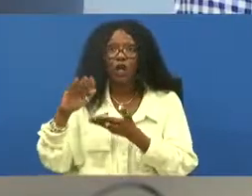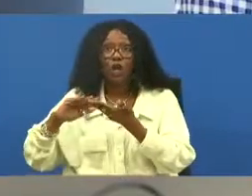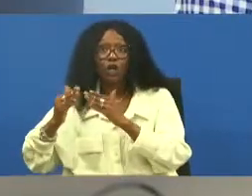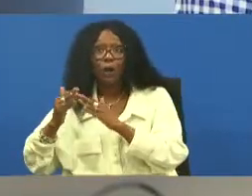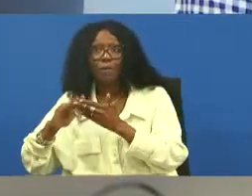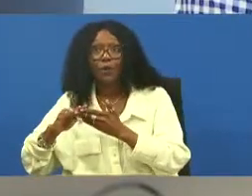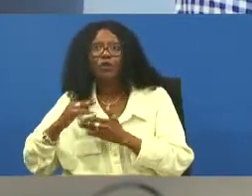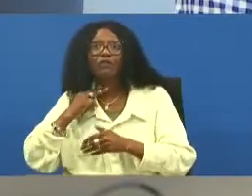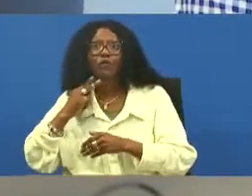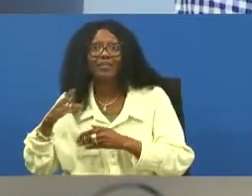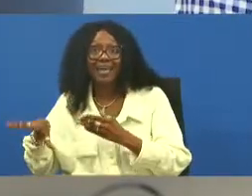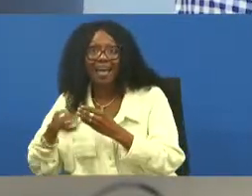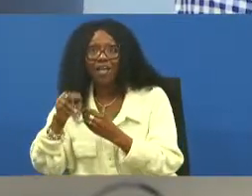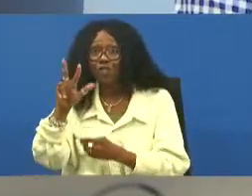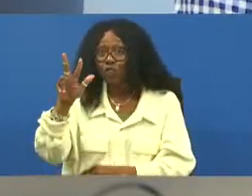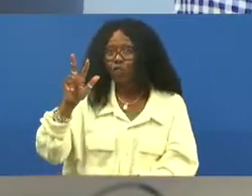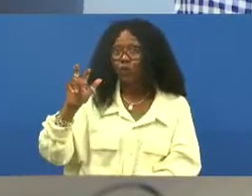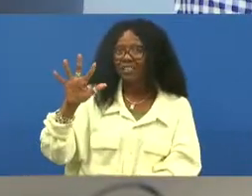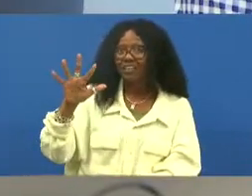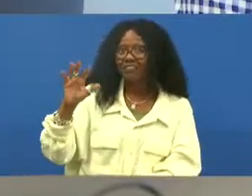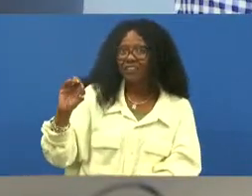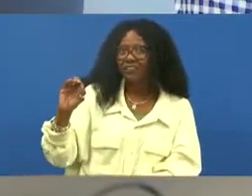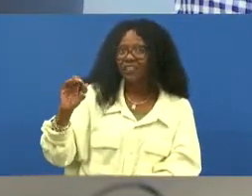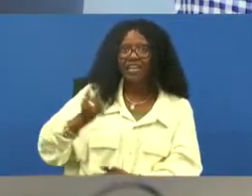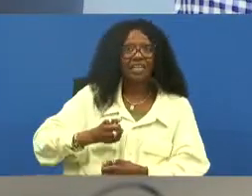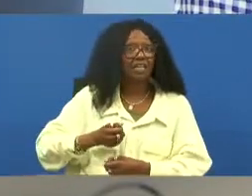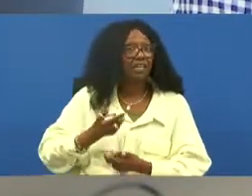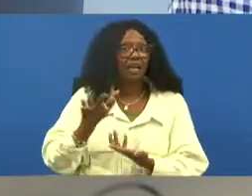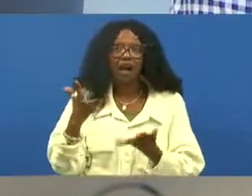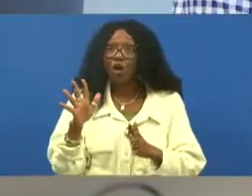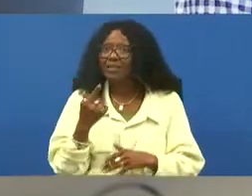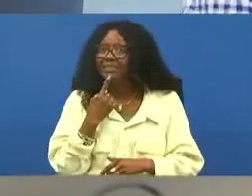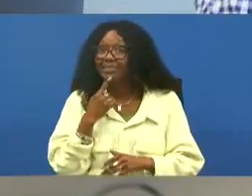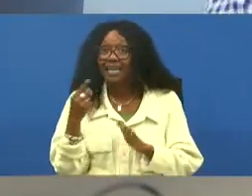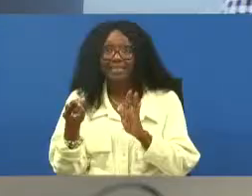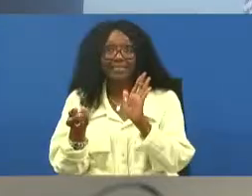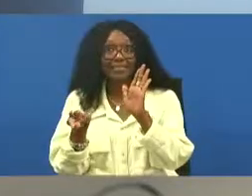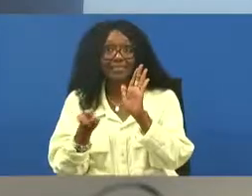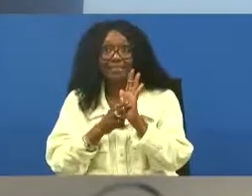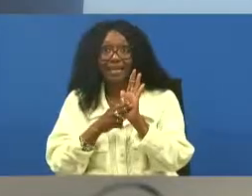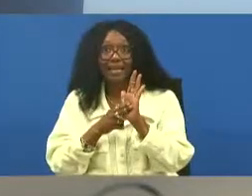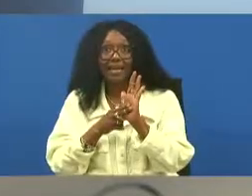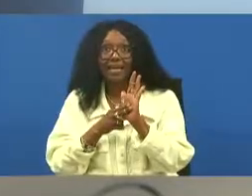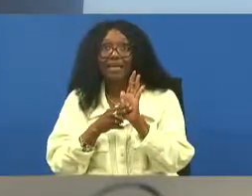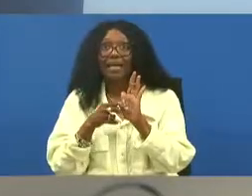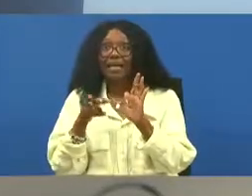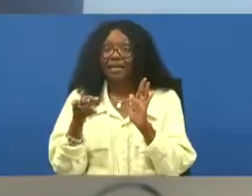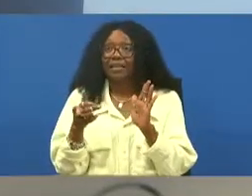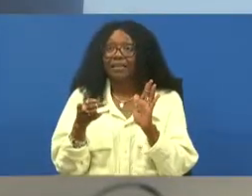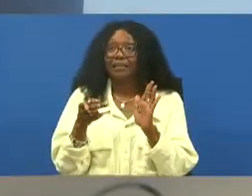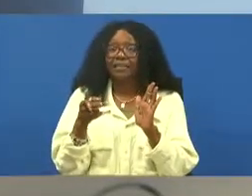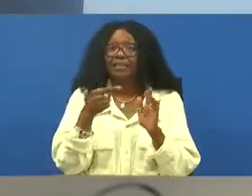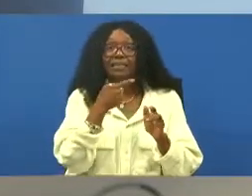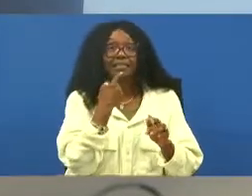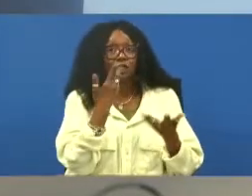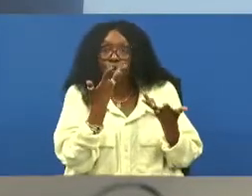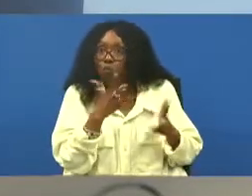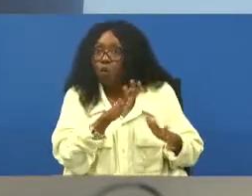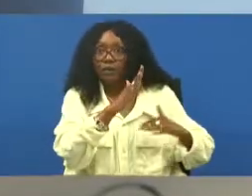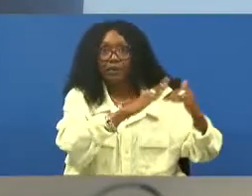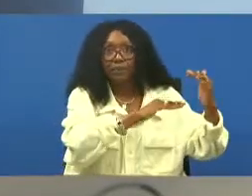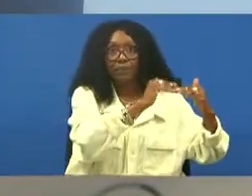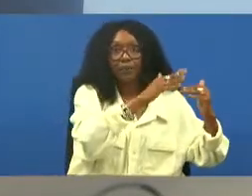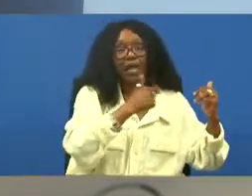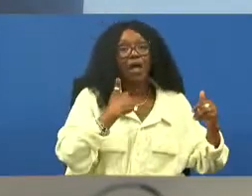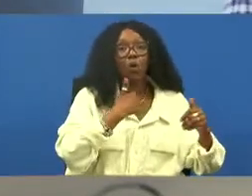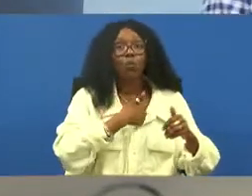voice added. If 350 people has expressed this zoning would not be compatible with this community, we have to make sure we hear and have an open ear to